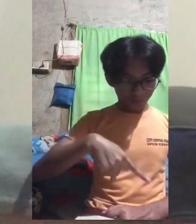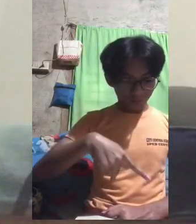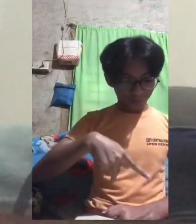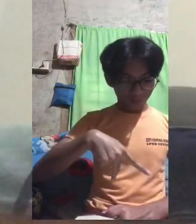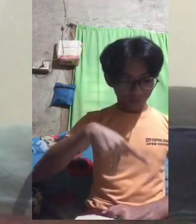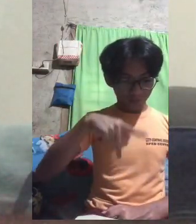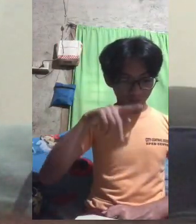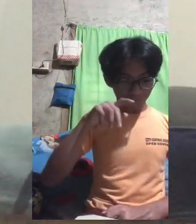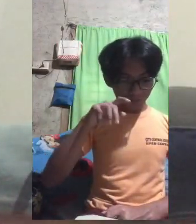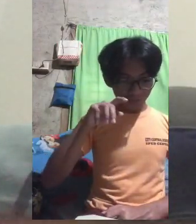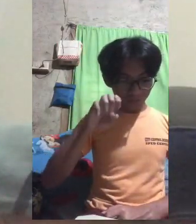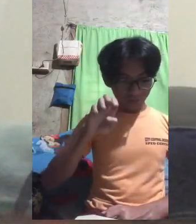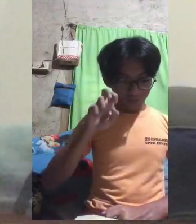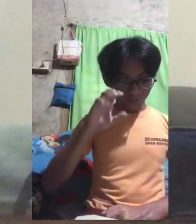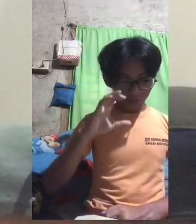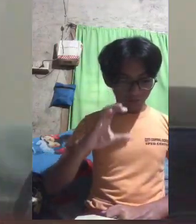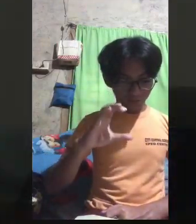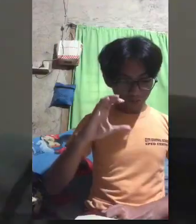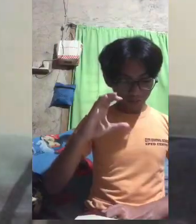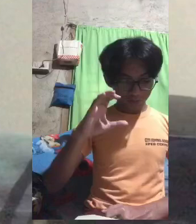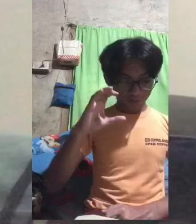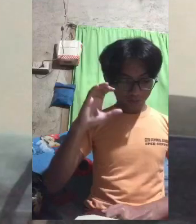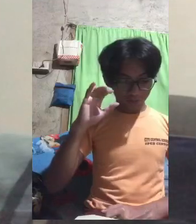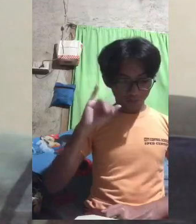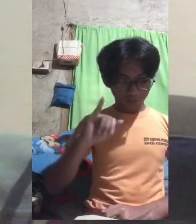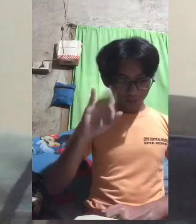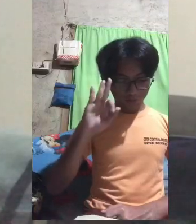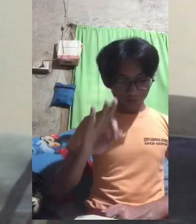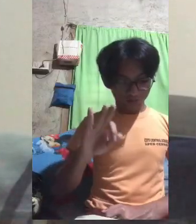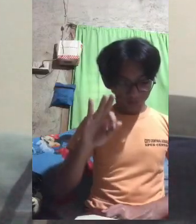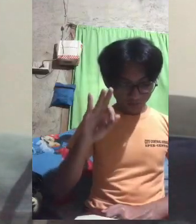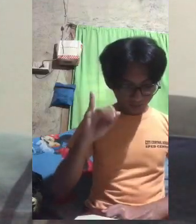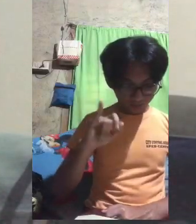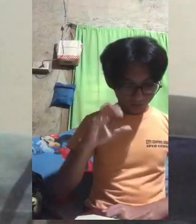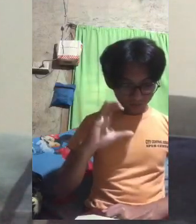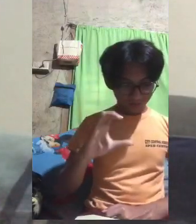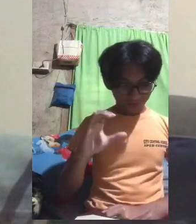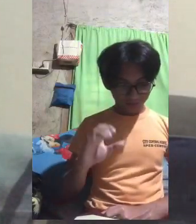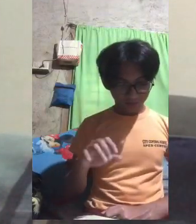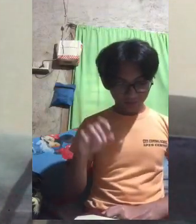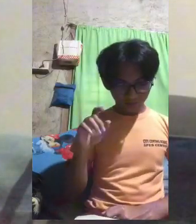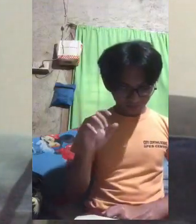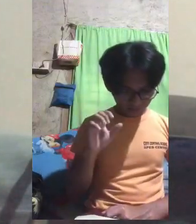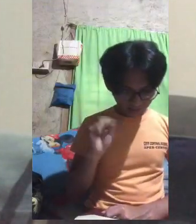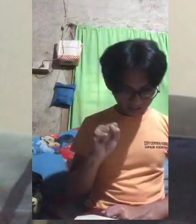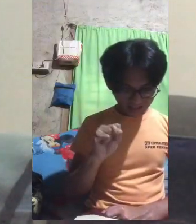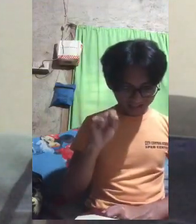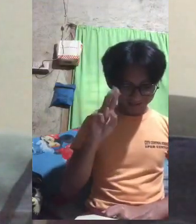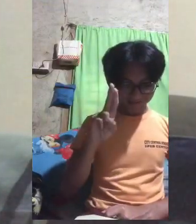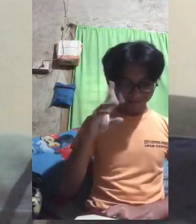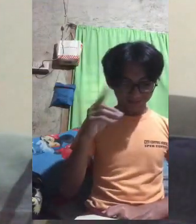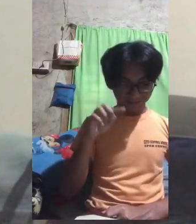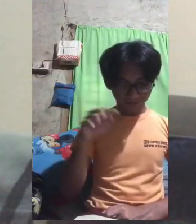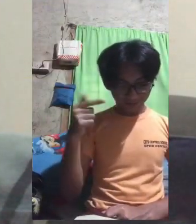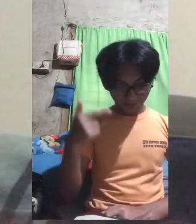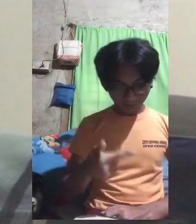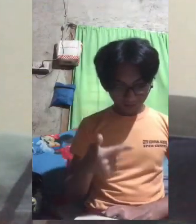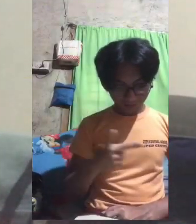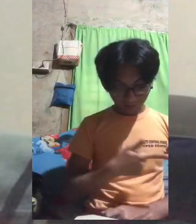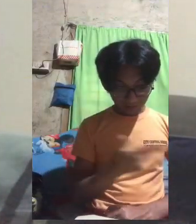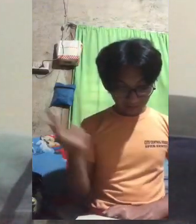causing stress among high school students. Then sub-questions may include what academic factors contribute to stress,